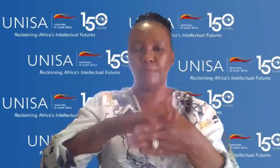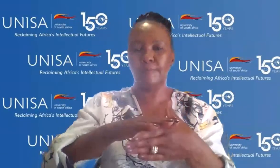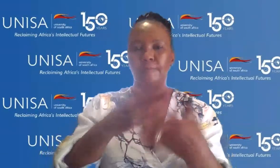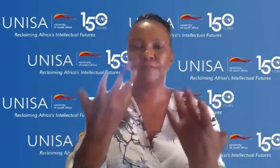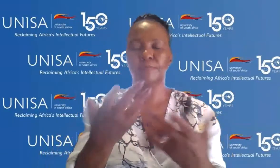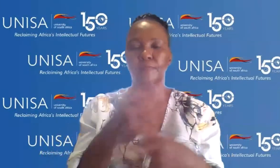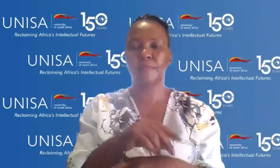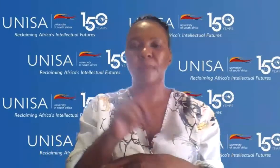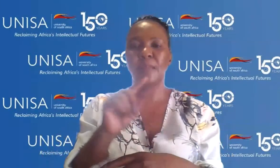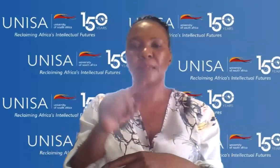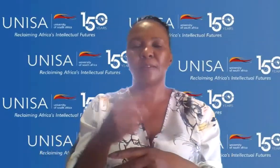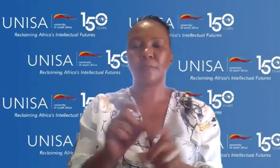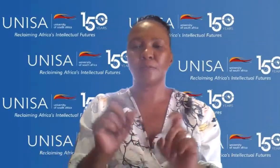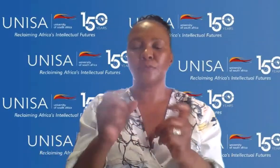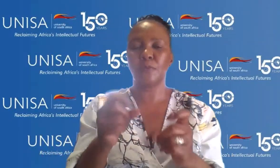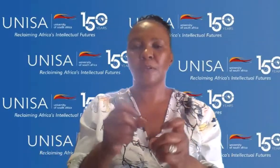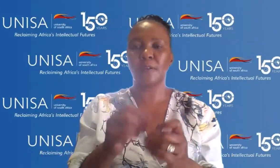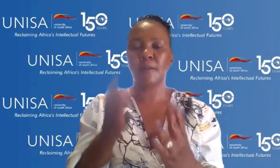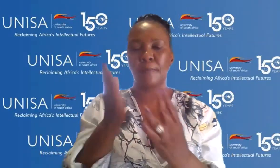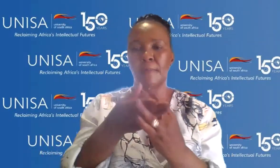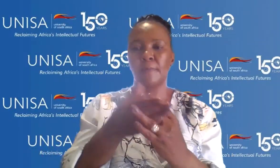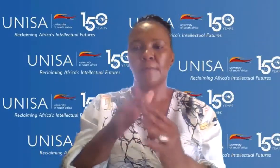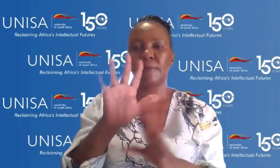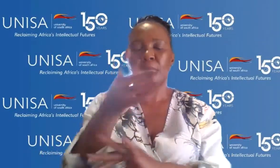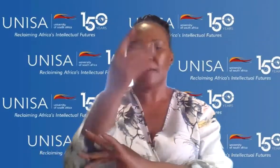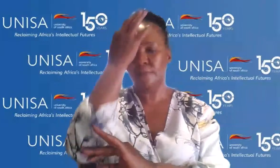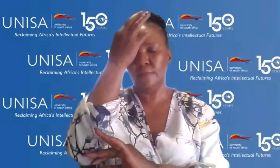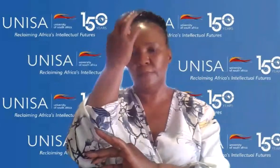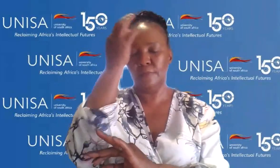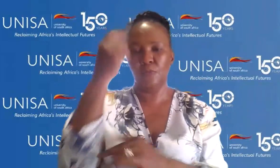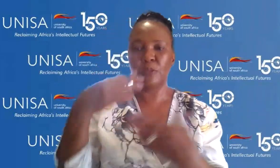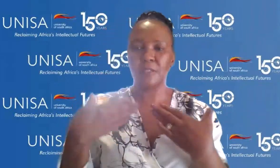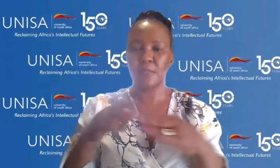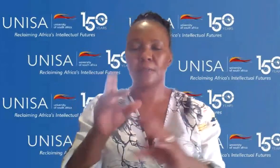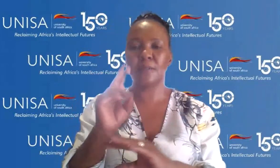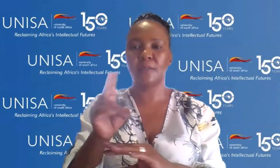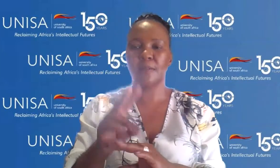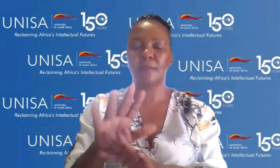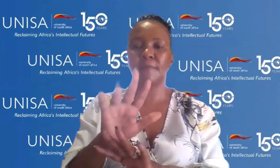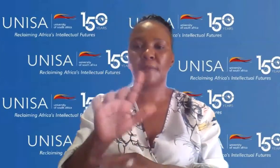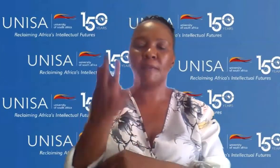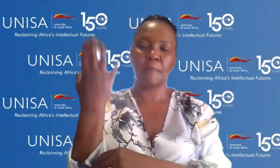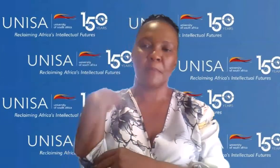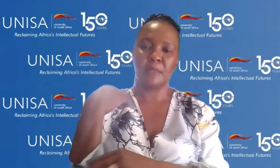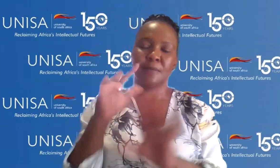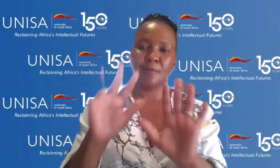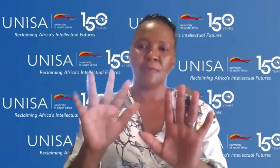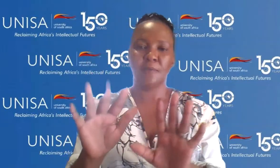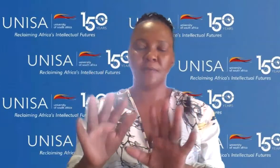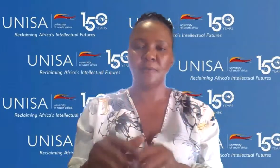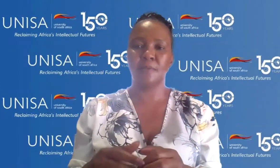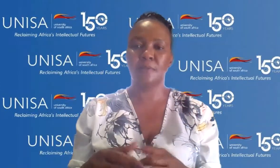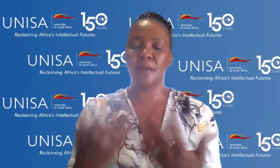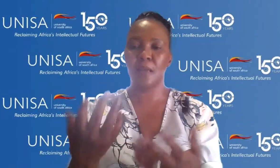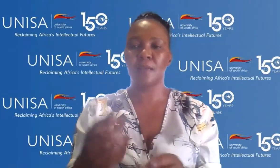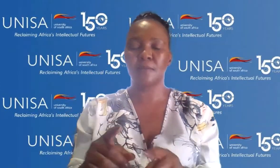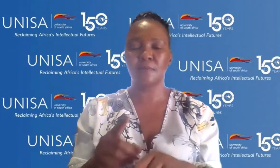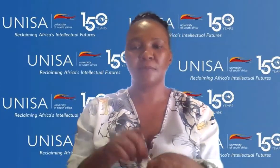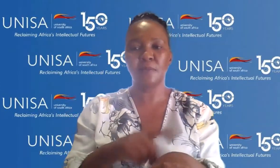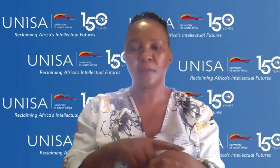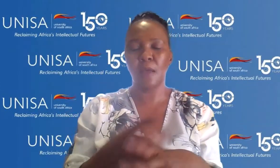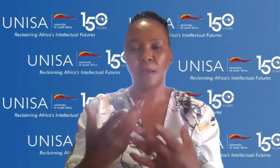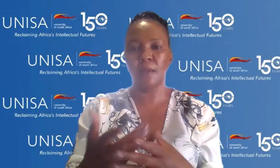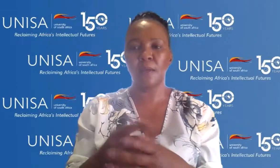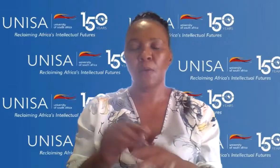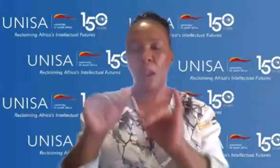quick 5-minute break, and we will start again at 10:05. So in the meantime, while you guys are waiting,